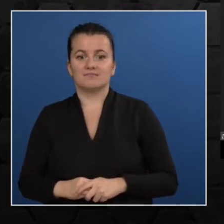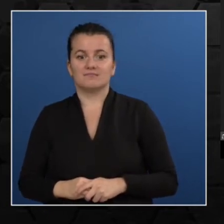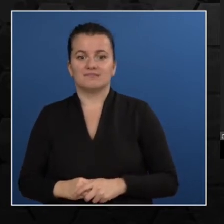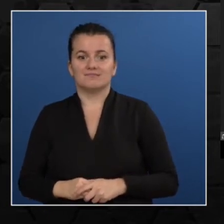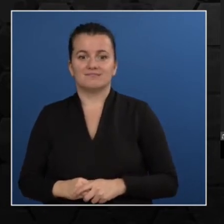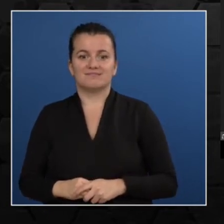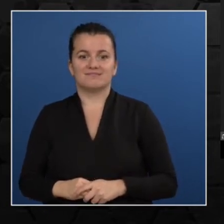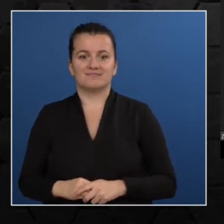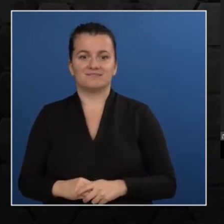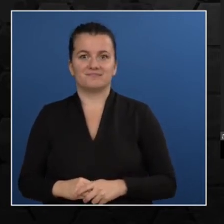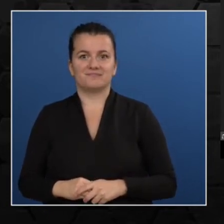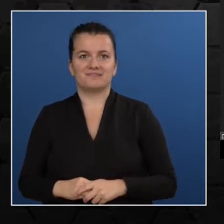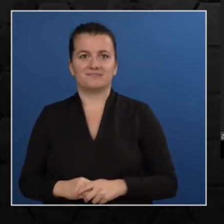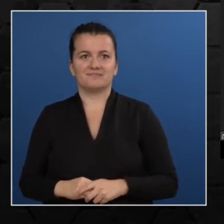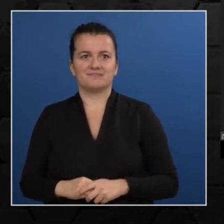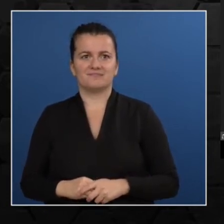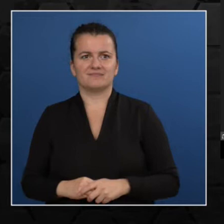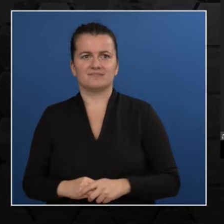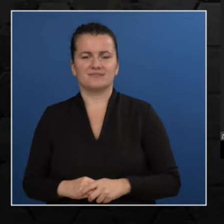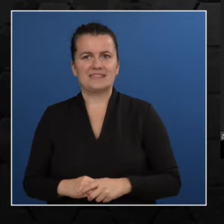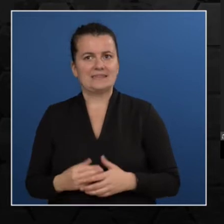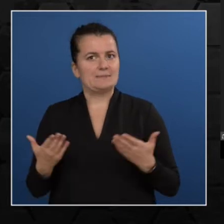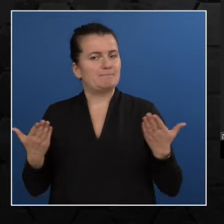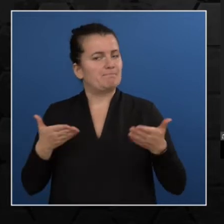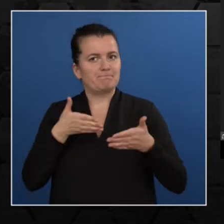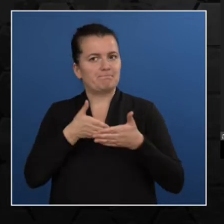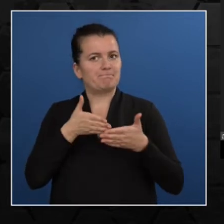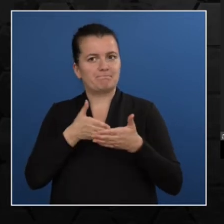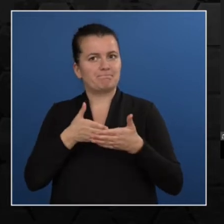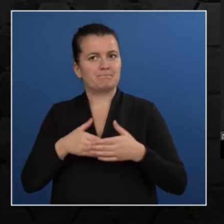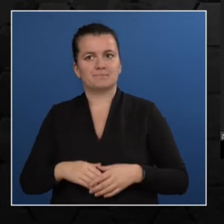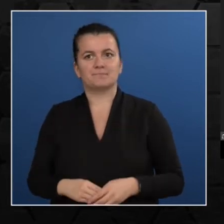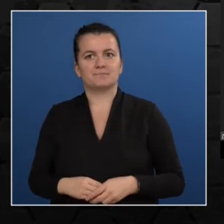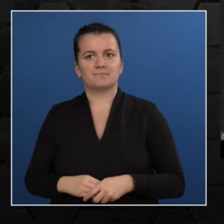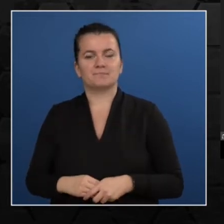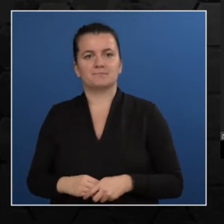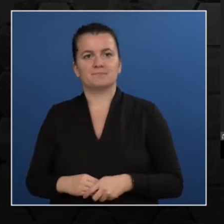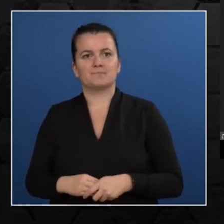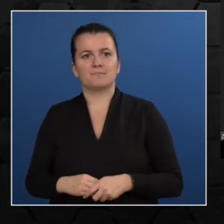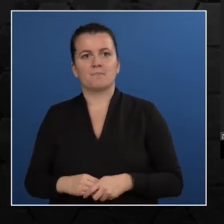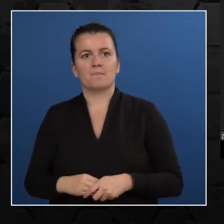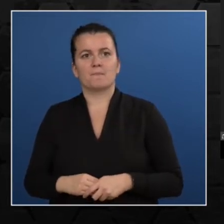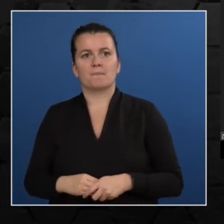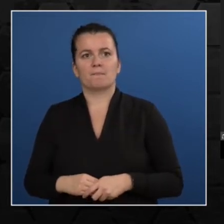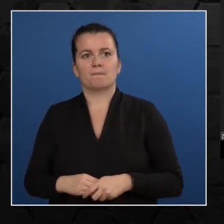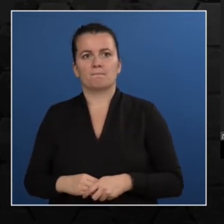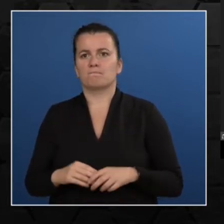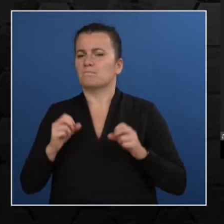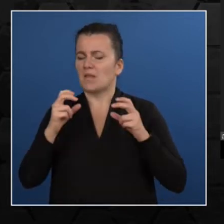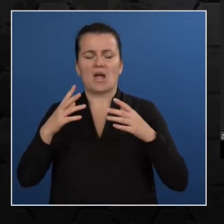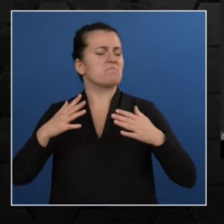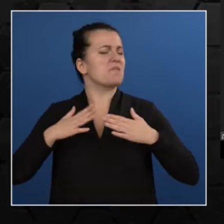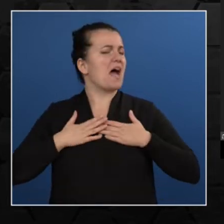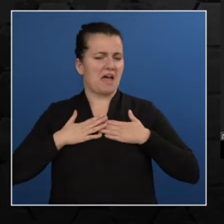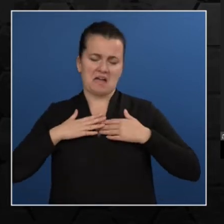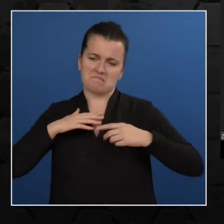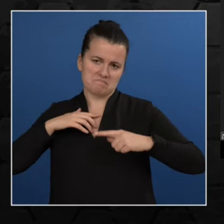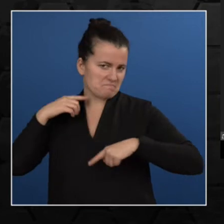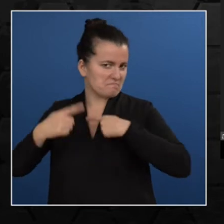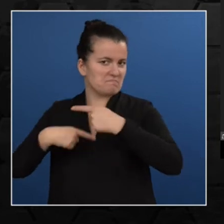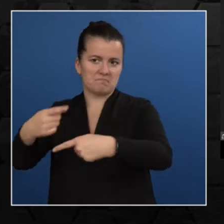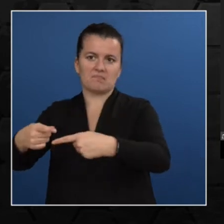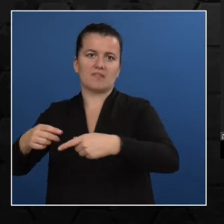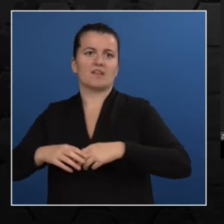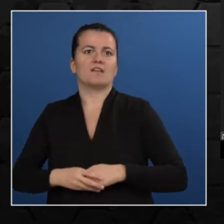Yeah, doesn't seem to be working. So I'll just continue. I'll be sure to zoom